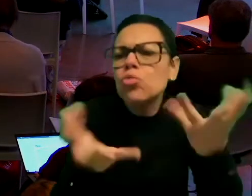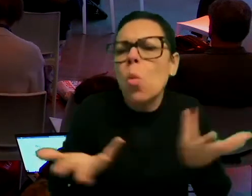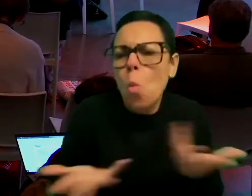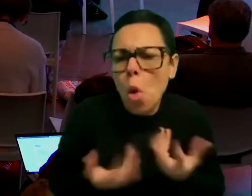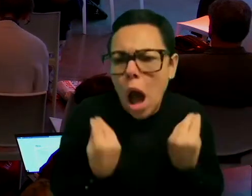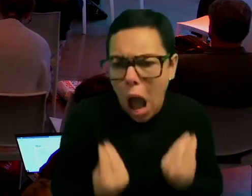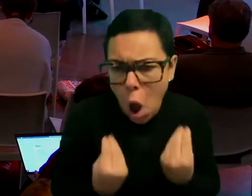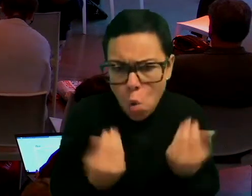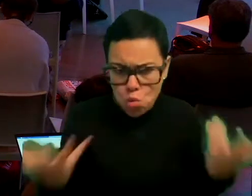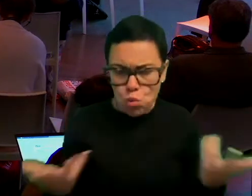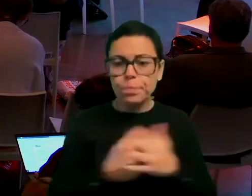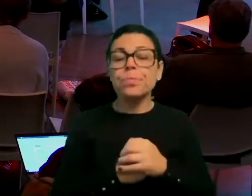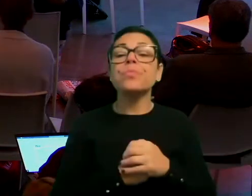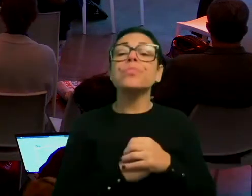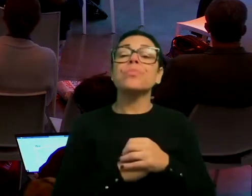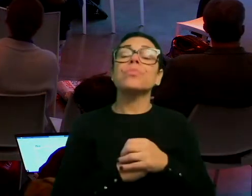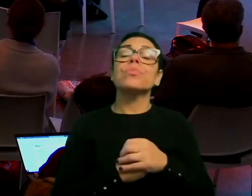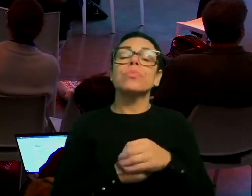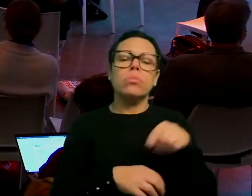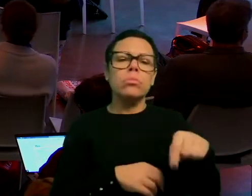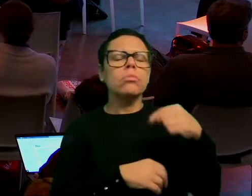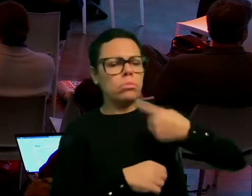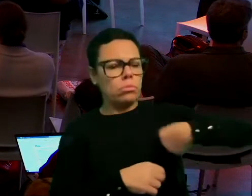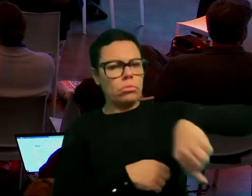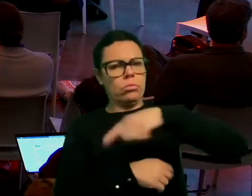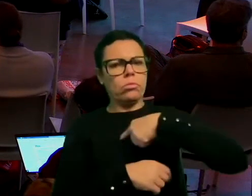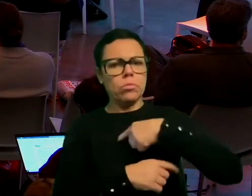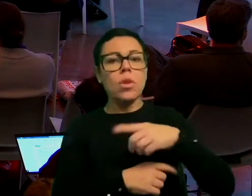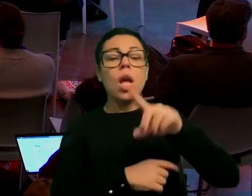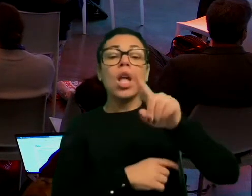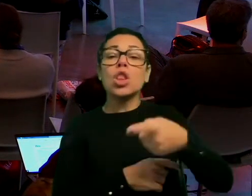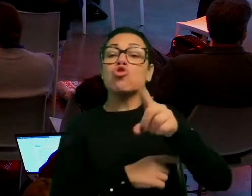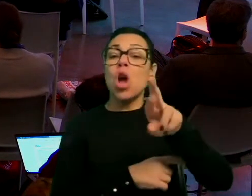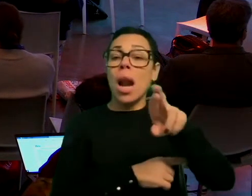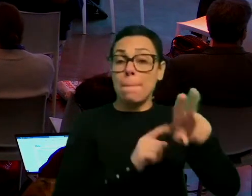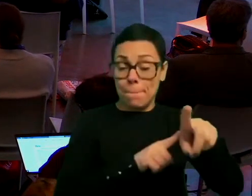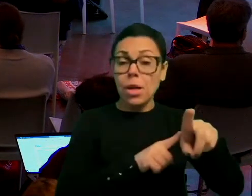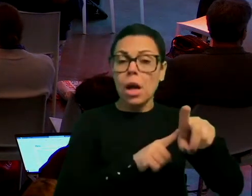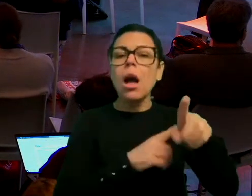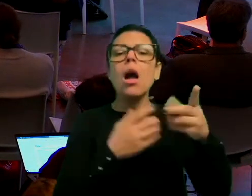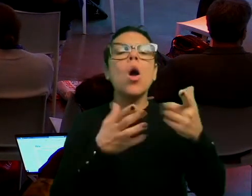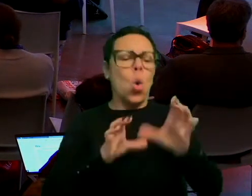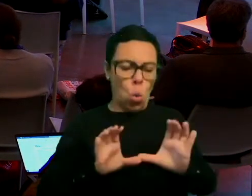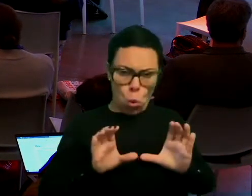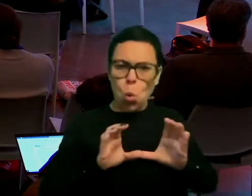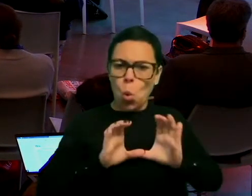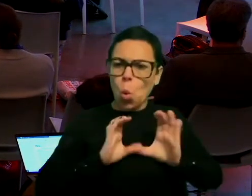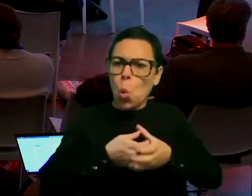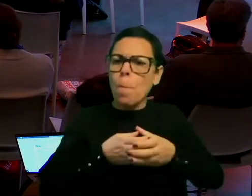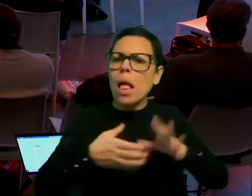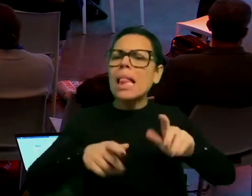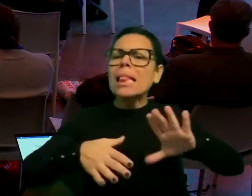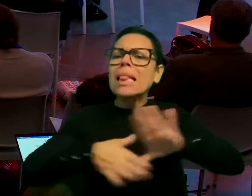active equality team in DG Reform, and we are working together with